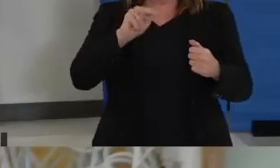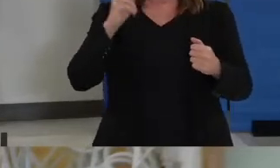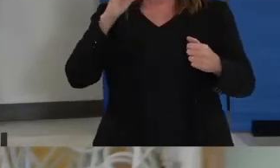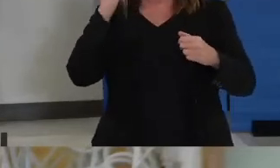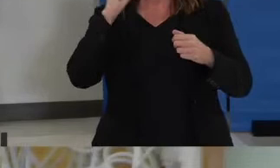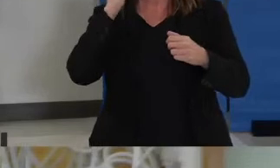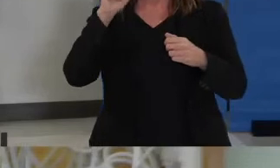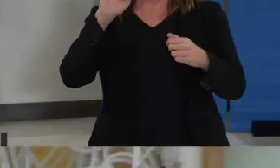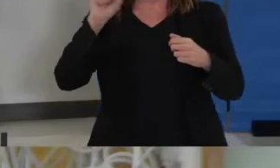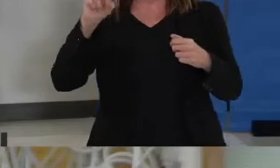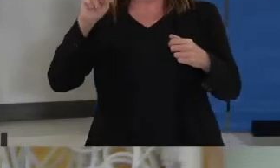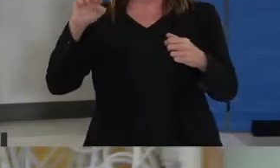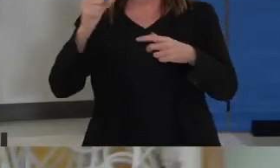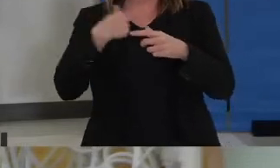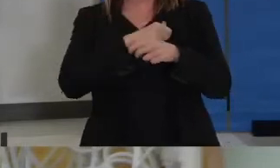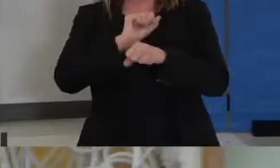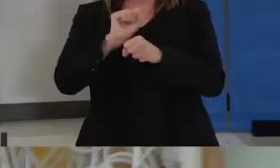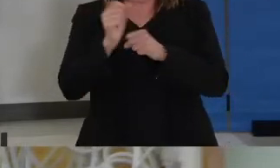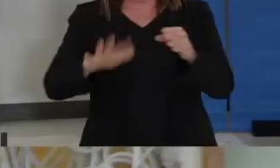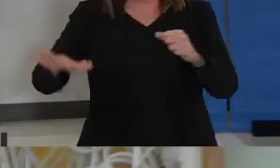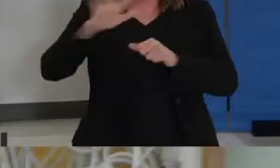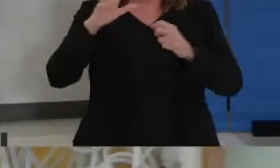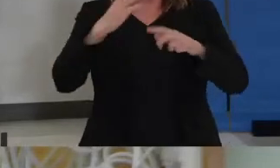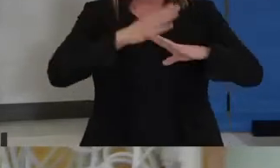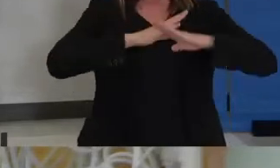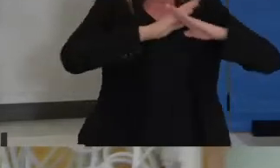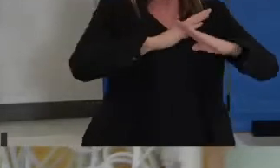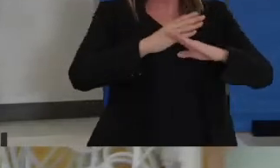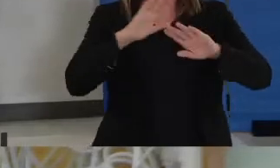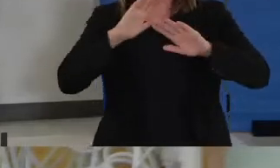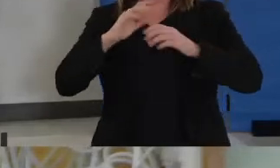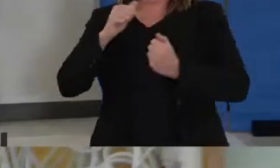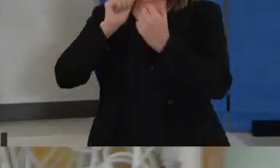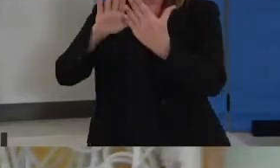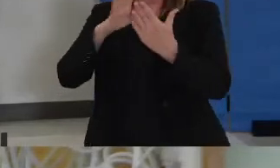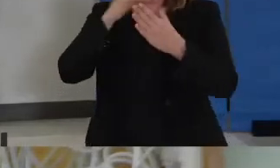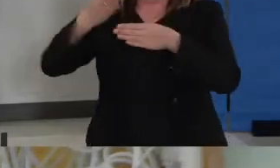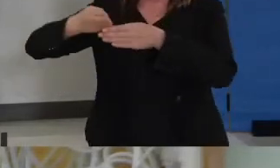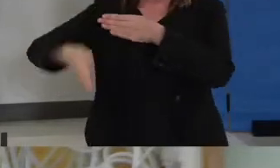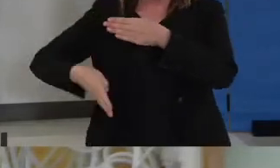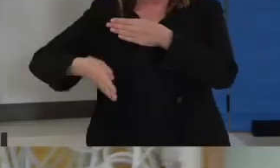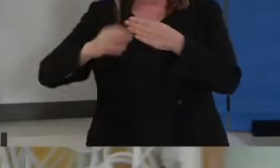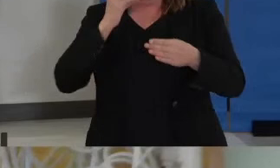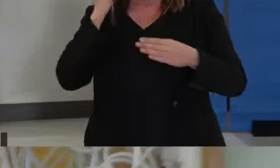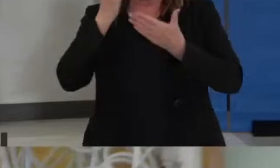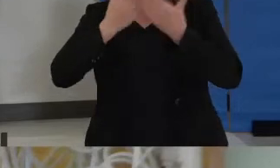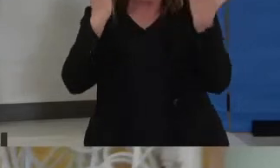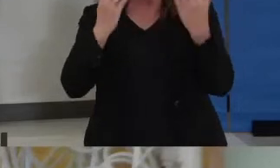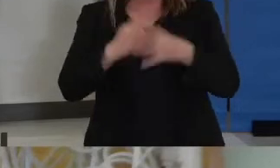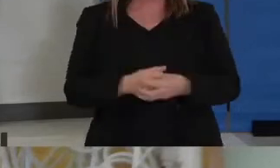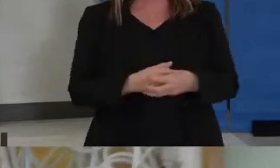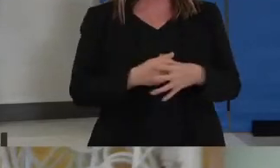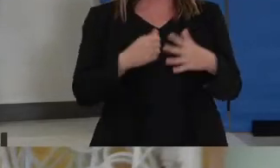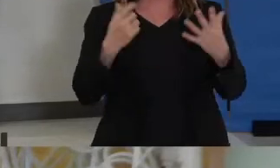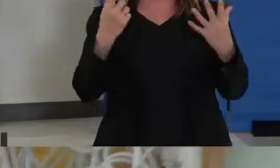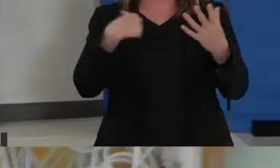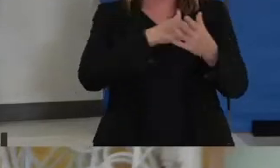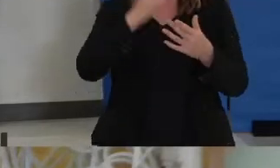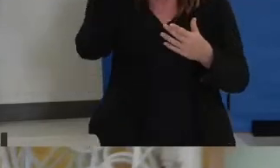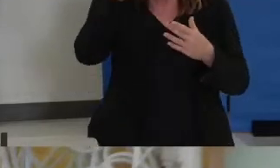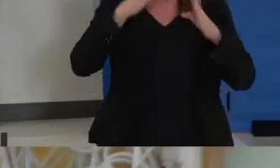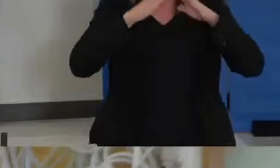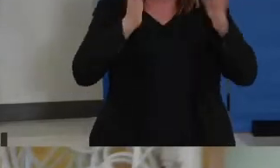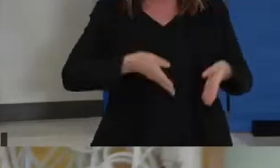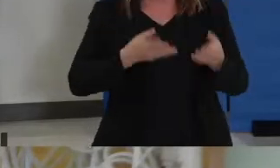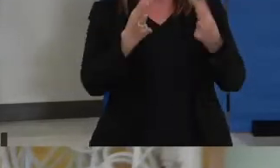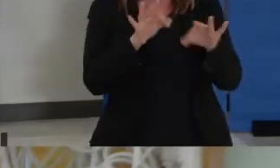across state government to prevent, address, and end homelessness. We all know that housing is key. It's fundamental